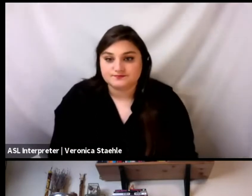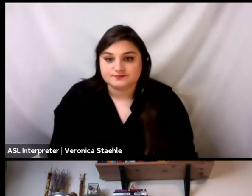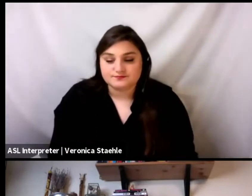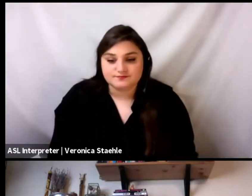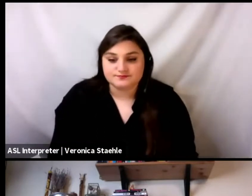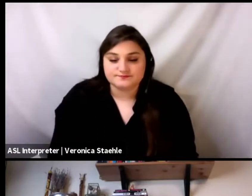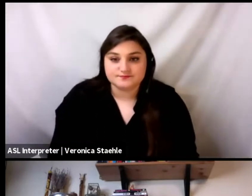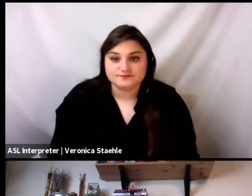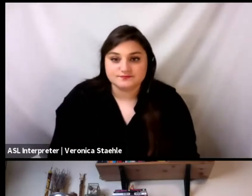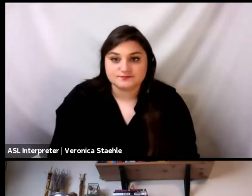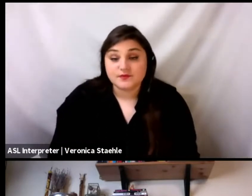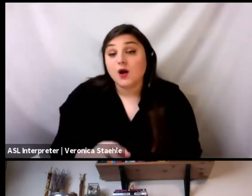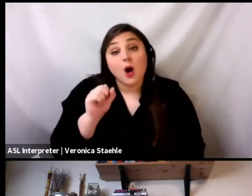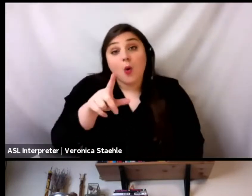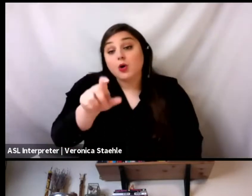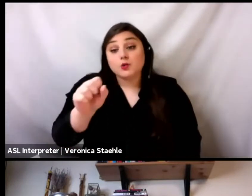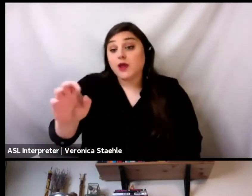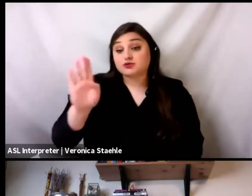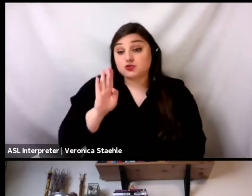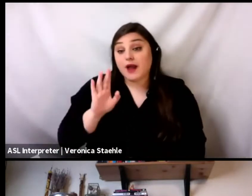in the chat if you don't want me to read it.